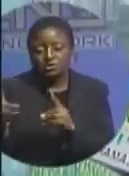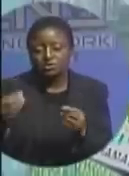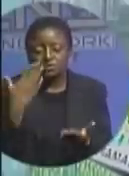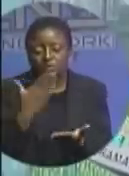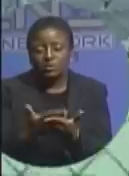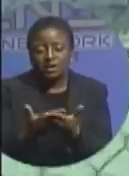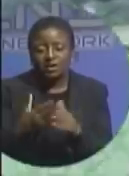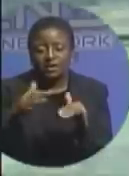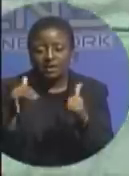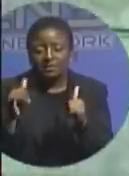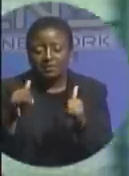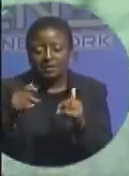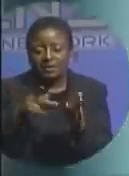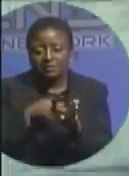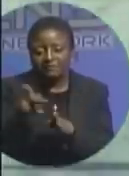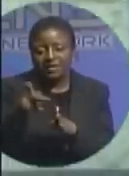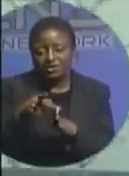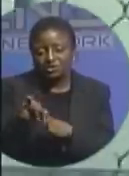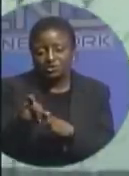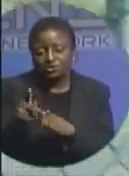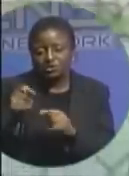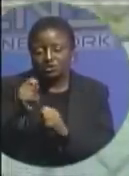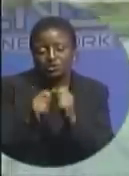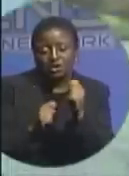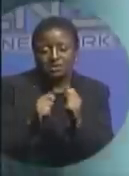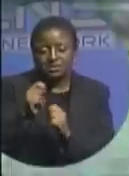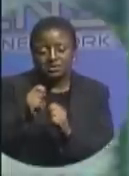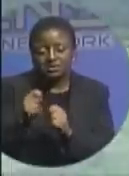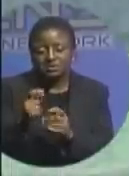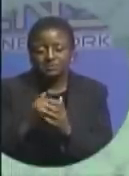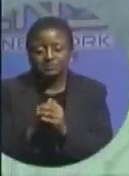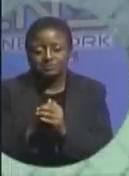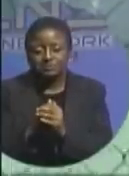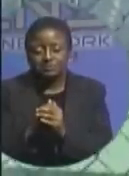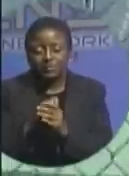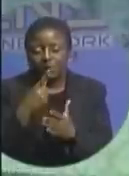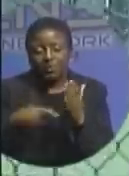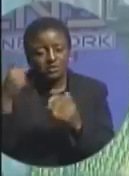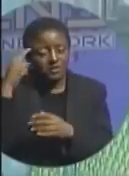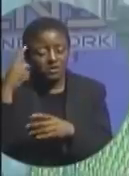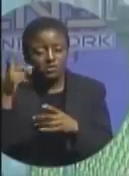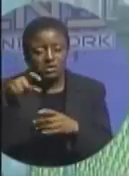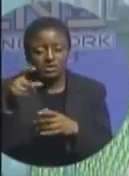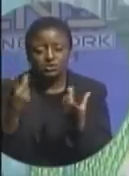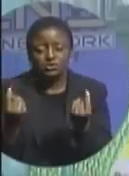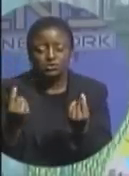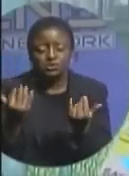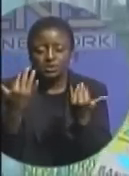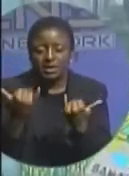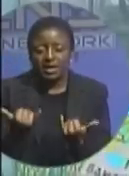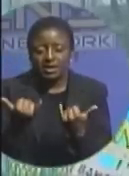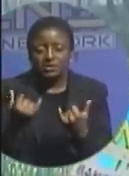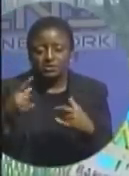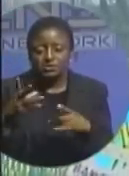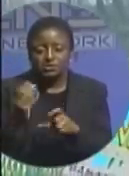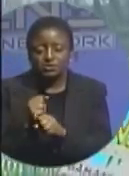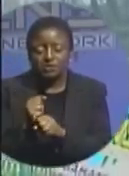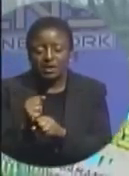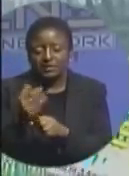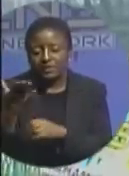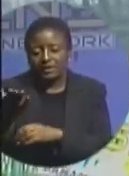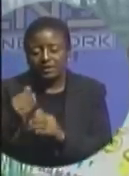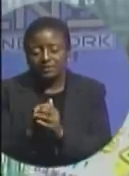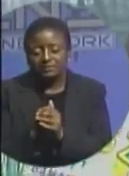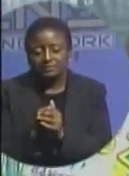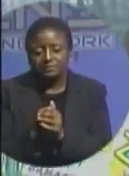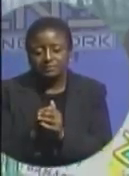tournaments if I can. What do you think you have to put in between now and the U.S. Open to try and get inside there? I just need to